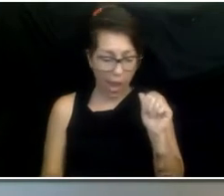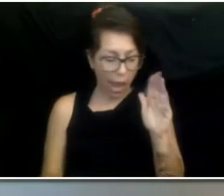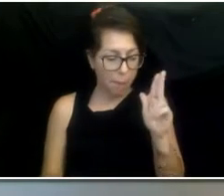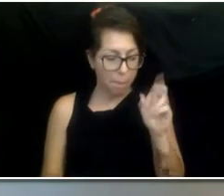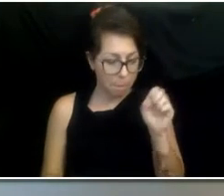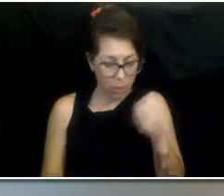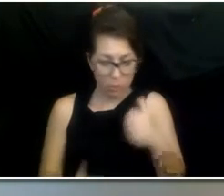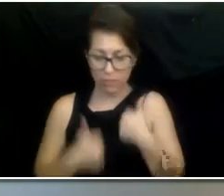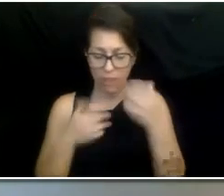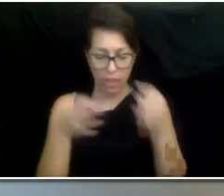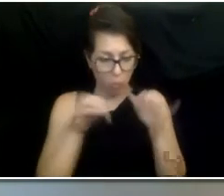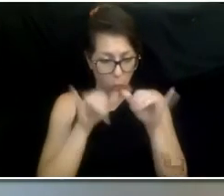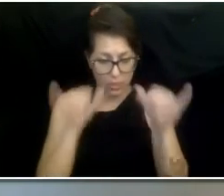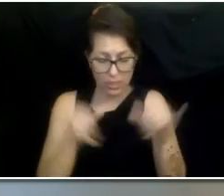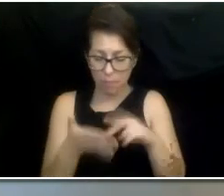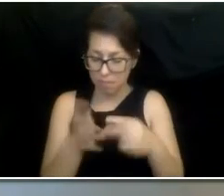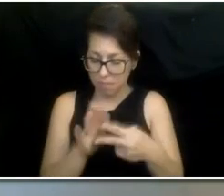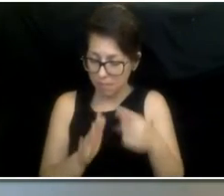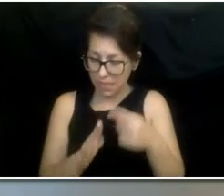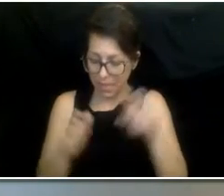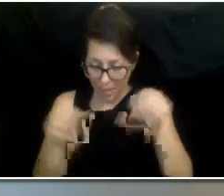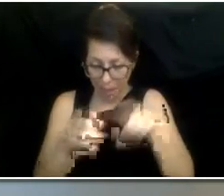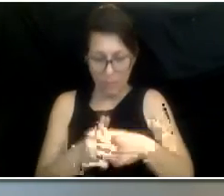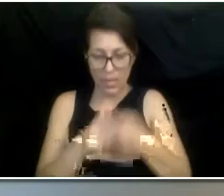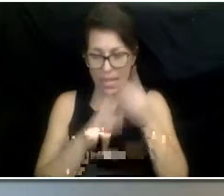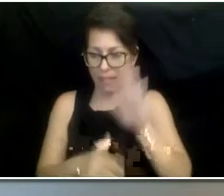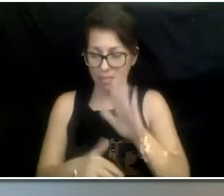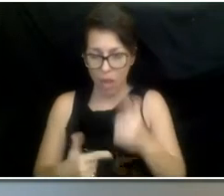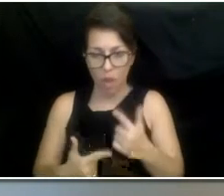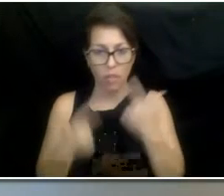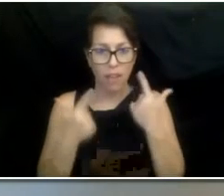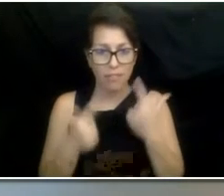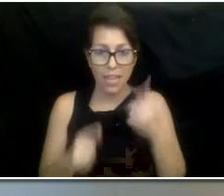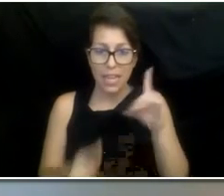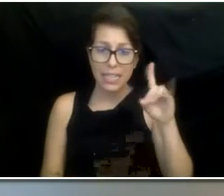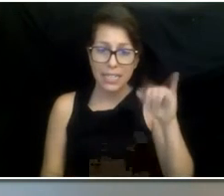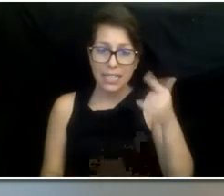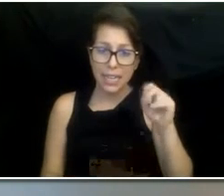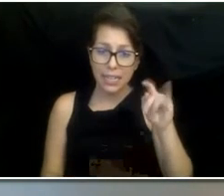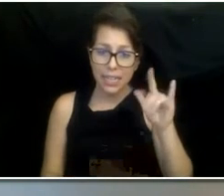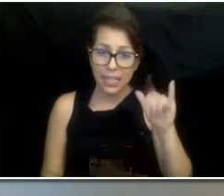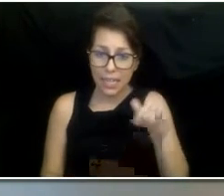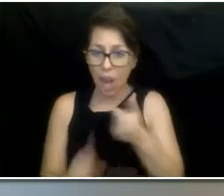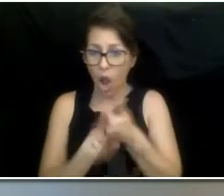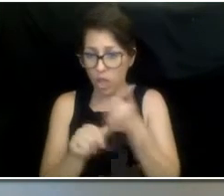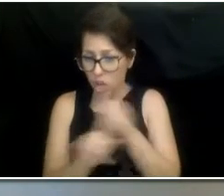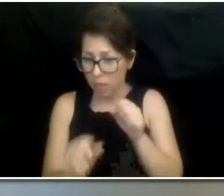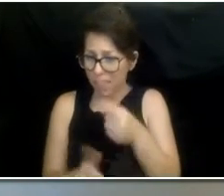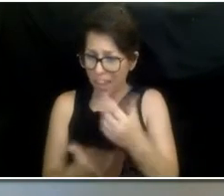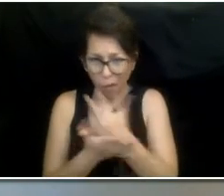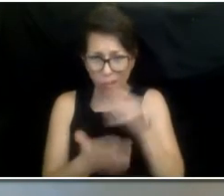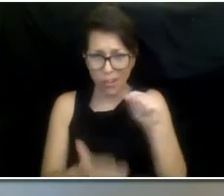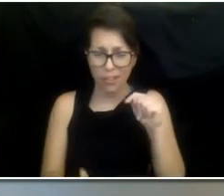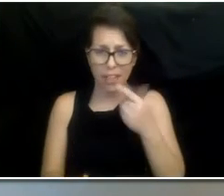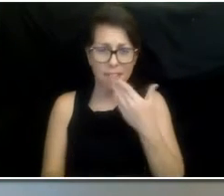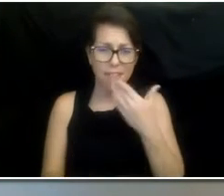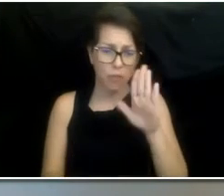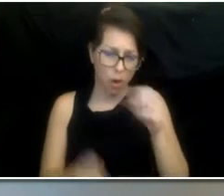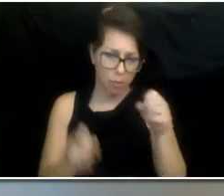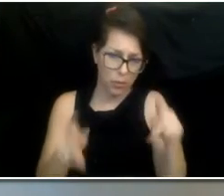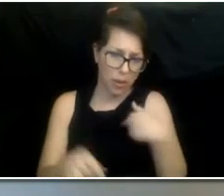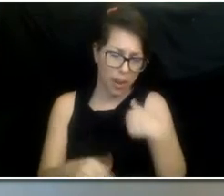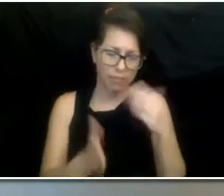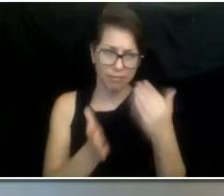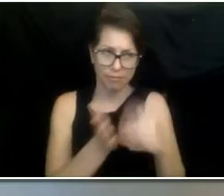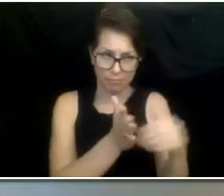present and always available to work with you our council members to achieve these common goals we welcome the opportunity to assist you in any